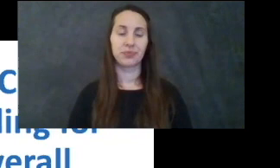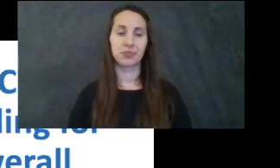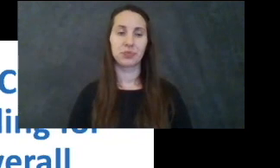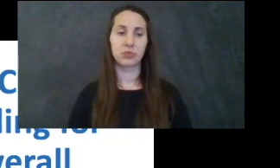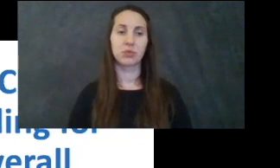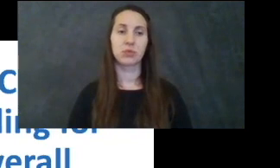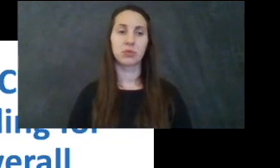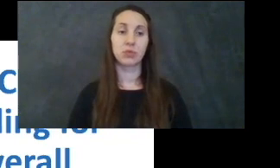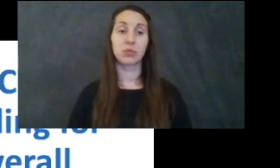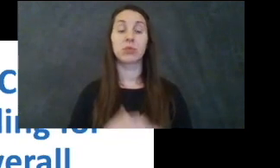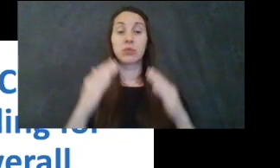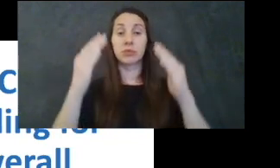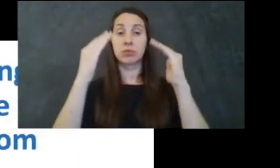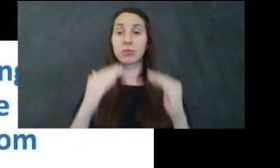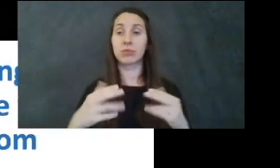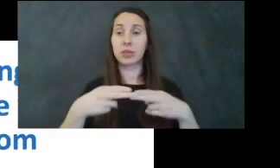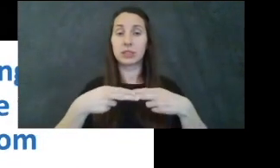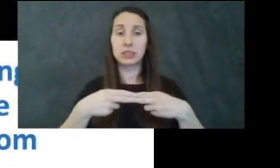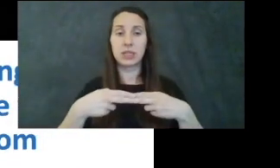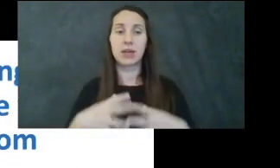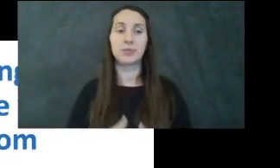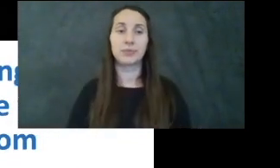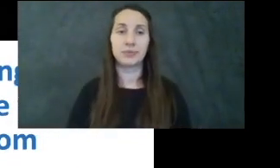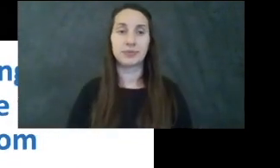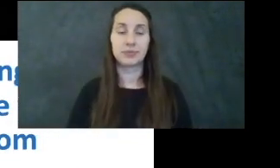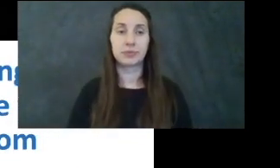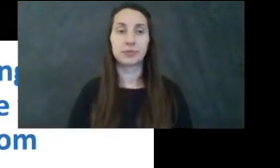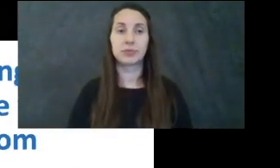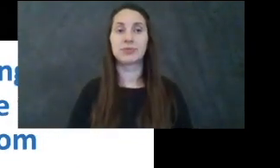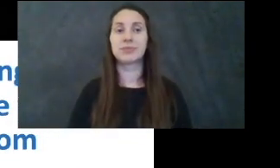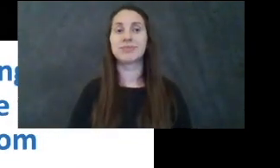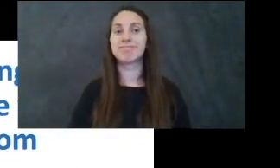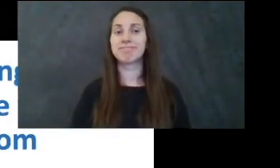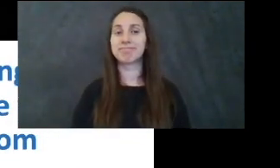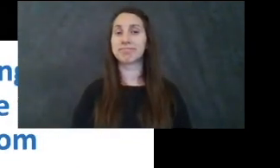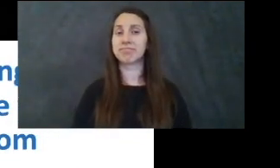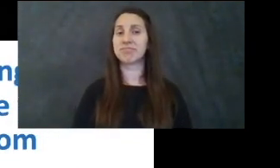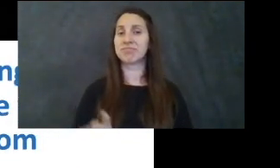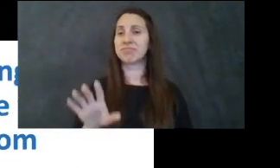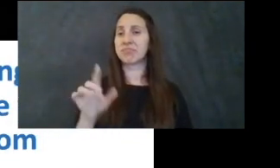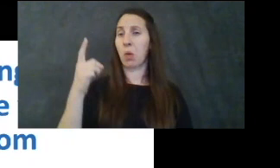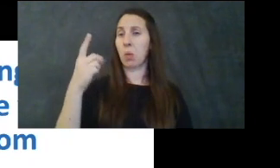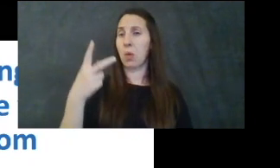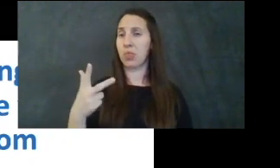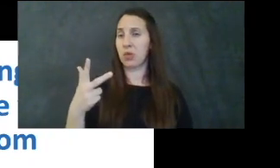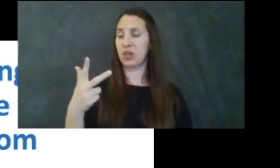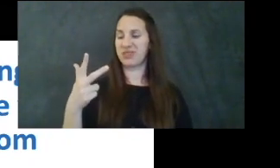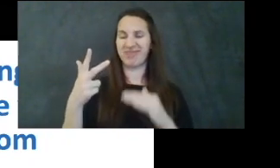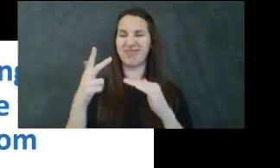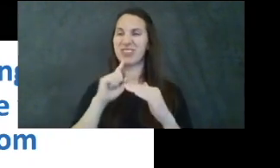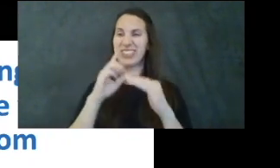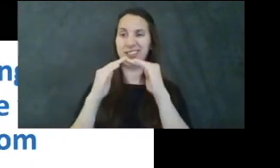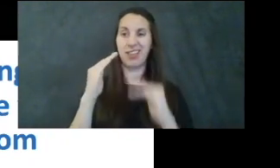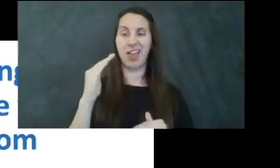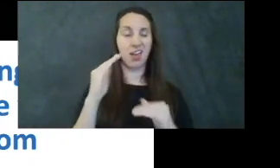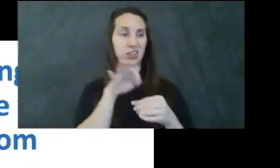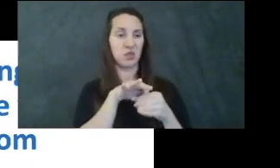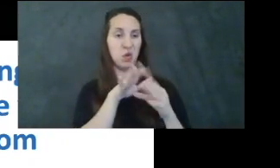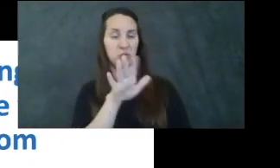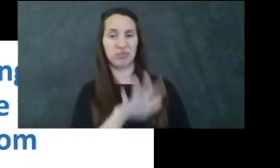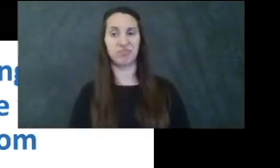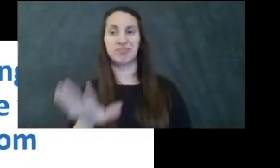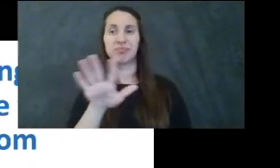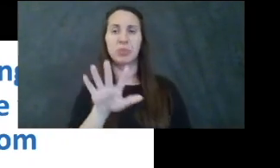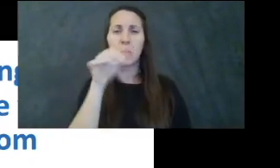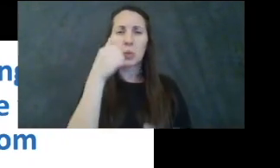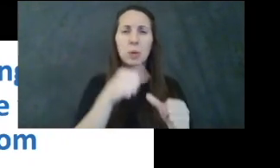If we look at the next slide, less than a third of voters overall remember hearing, reading, or